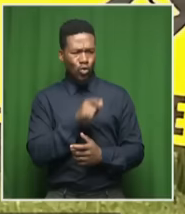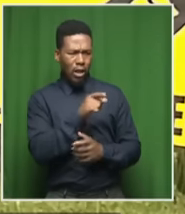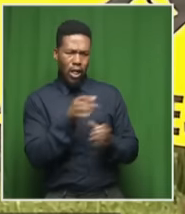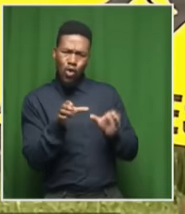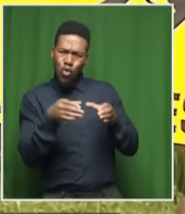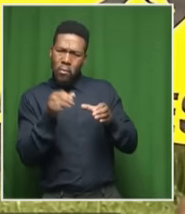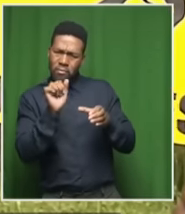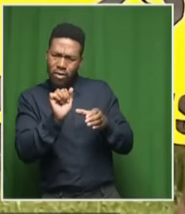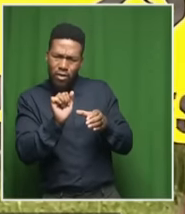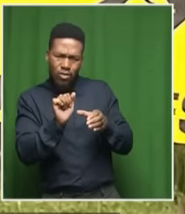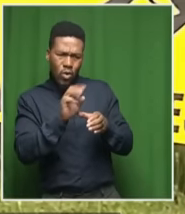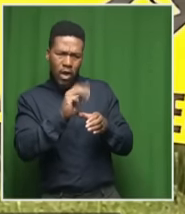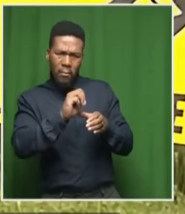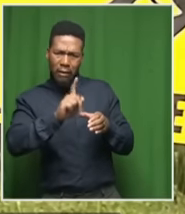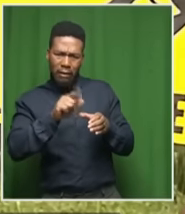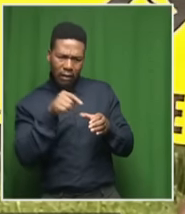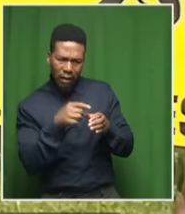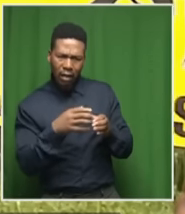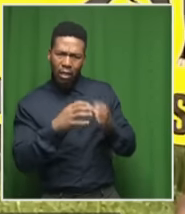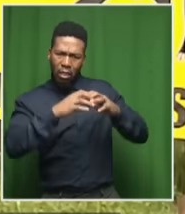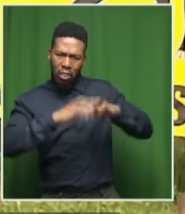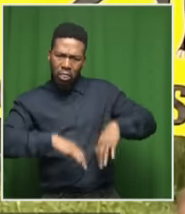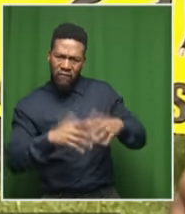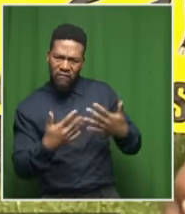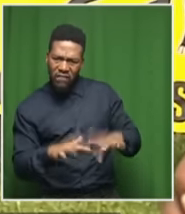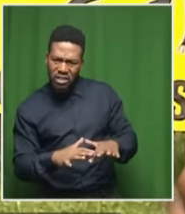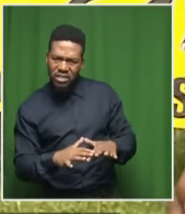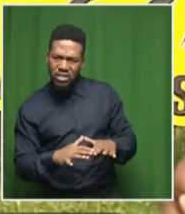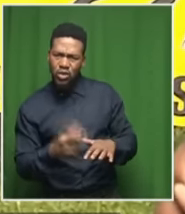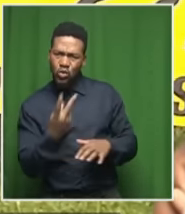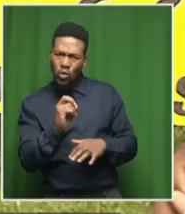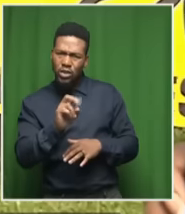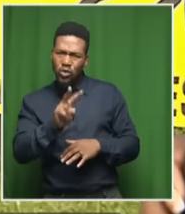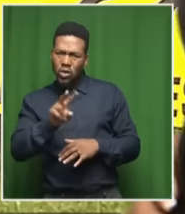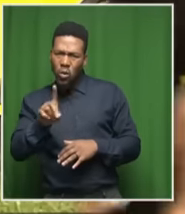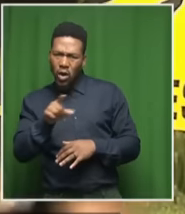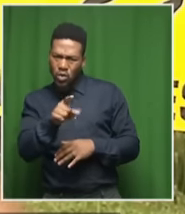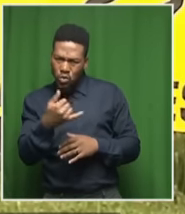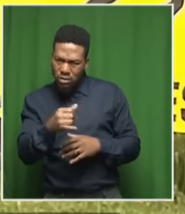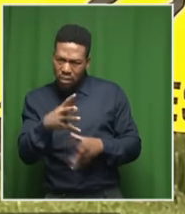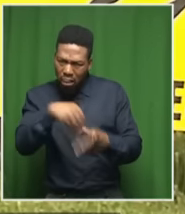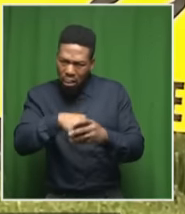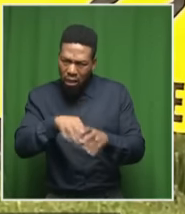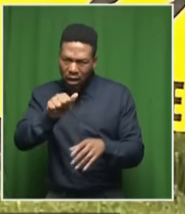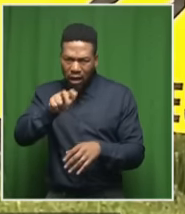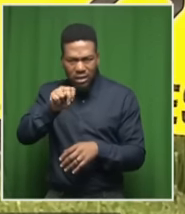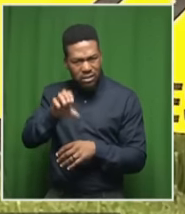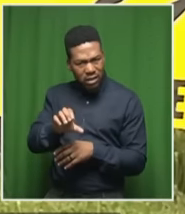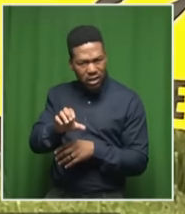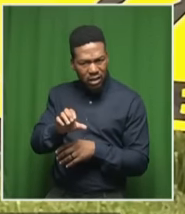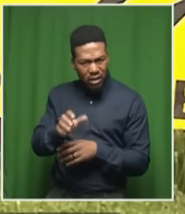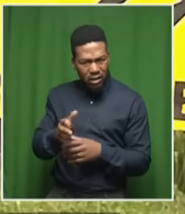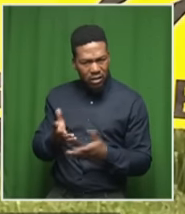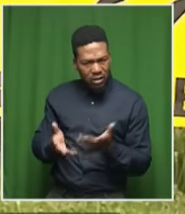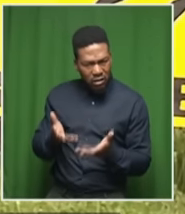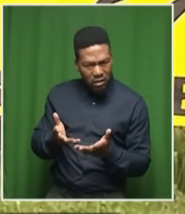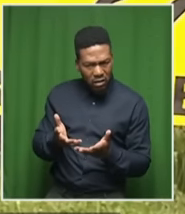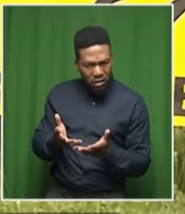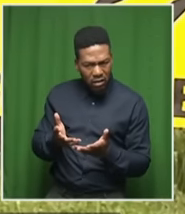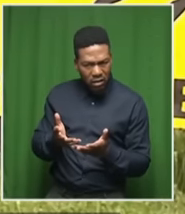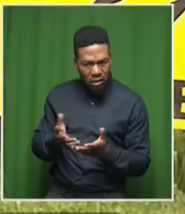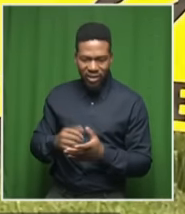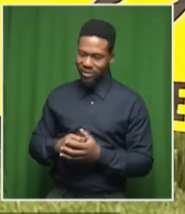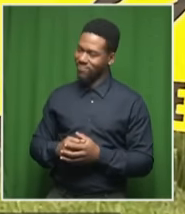in 2021. Are you still part of the ANC, and is this still an ANC event? We are